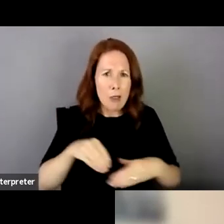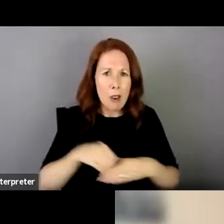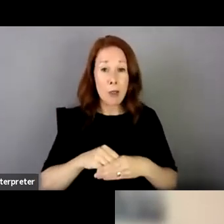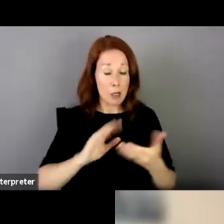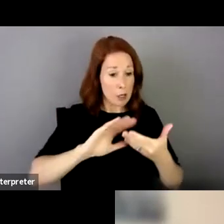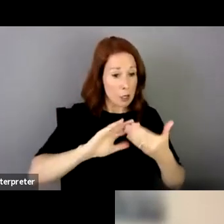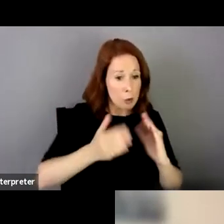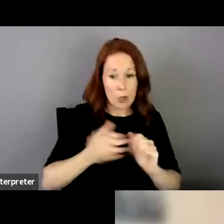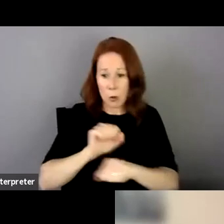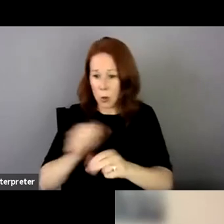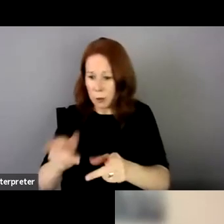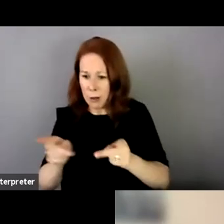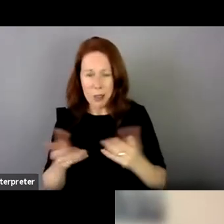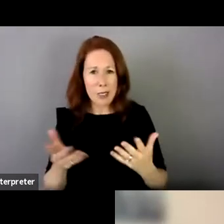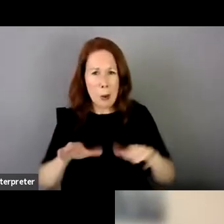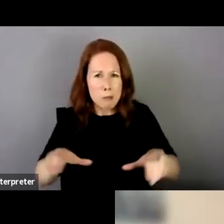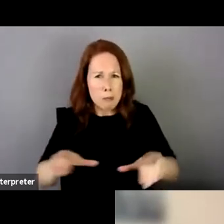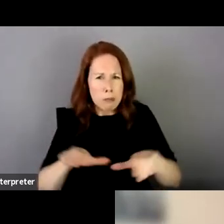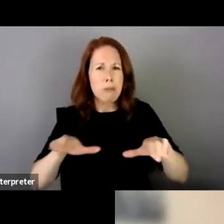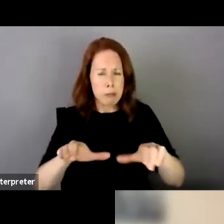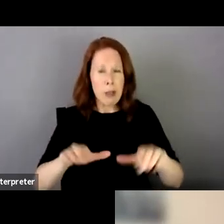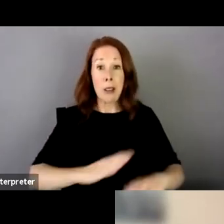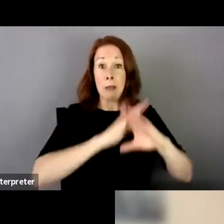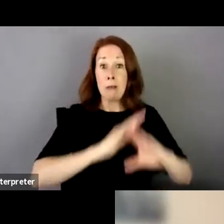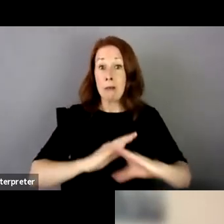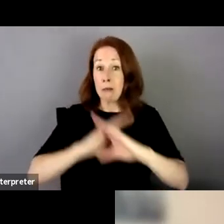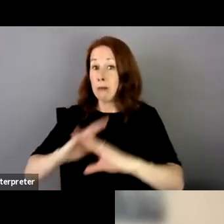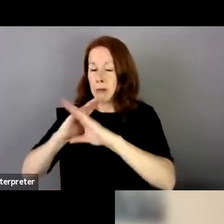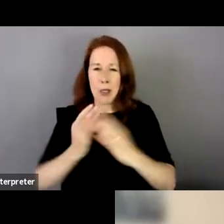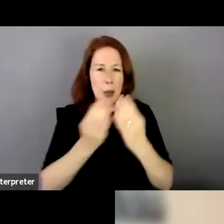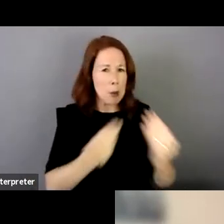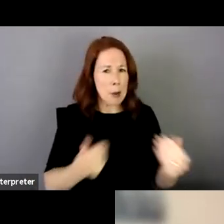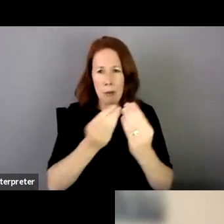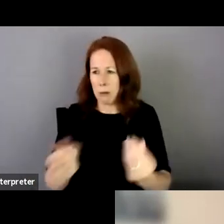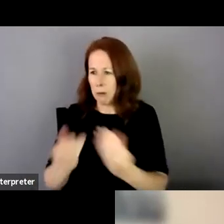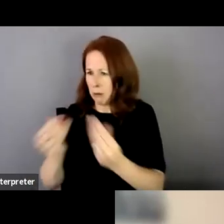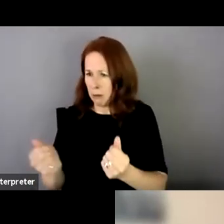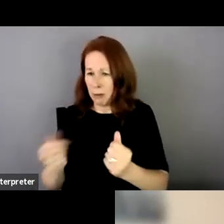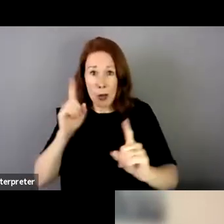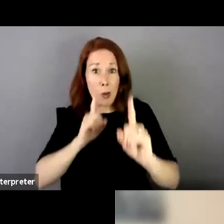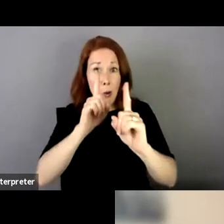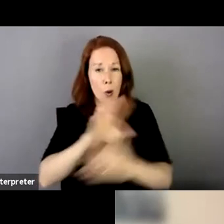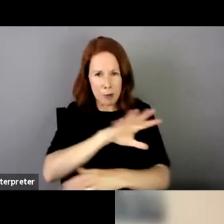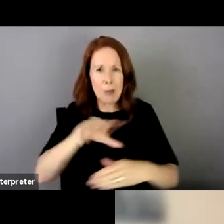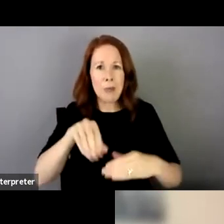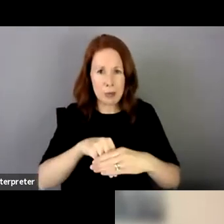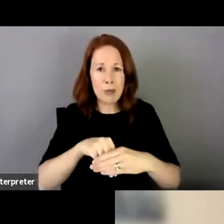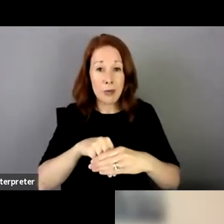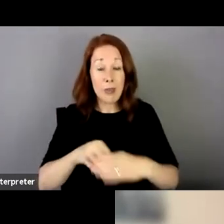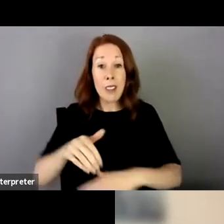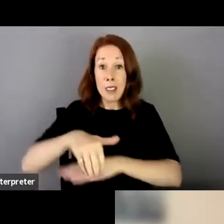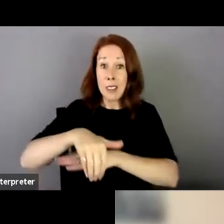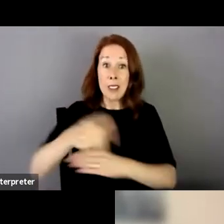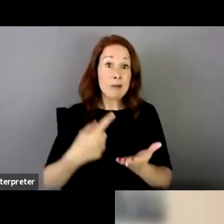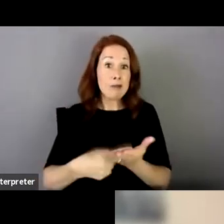and workplaces that are actively working to remove barriers to accessibility and inclusion. For tonight's discussion,